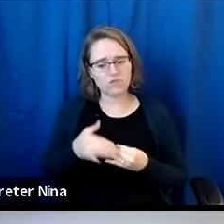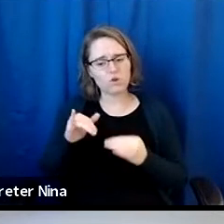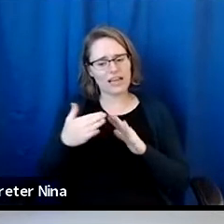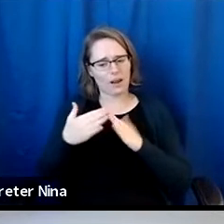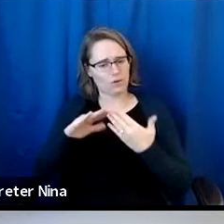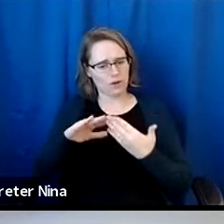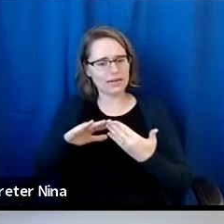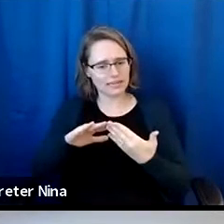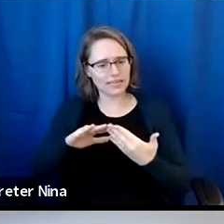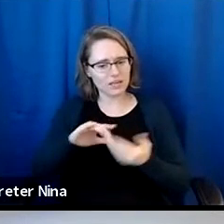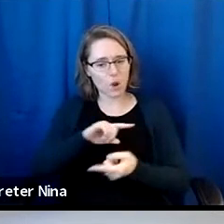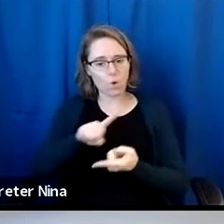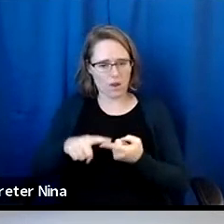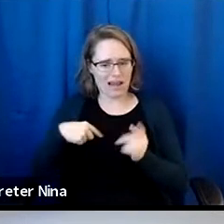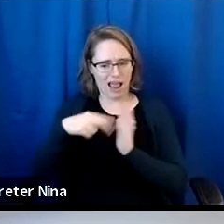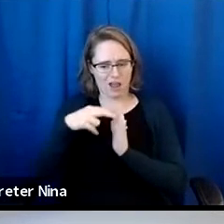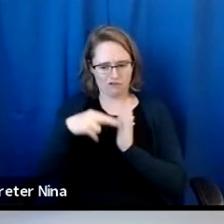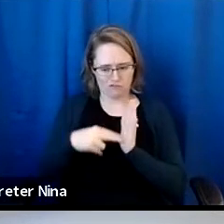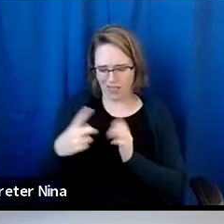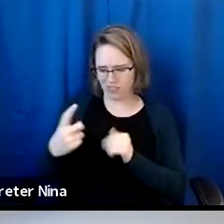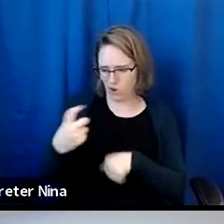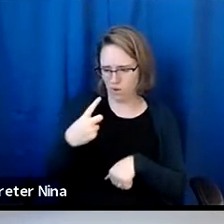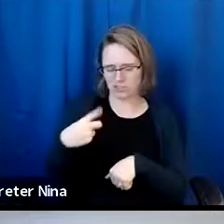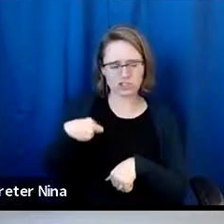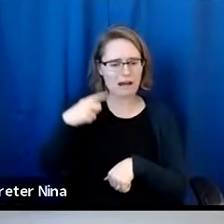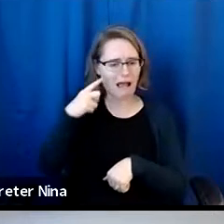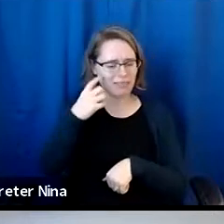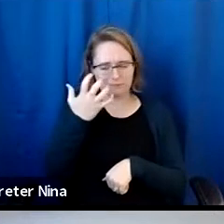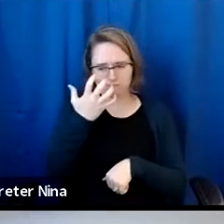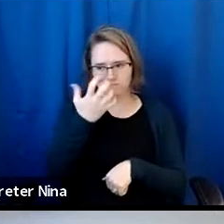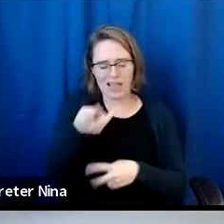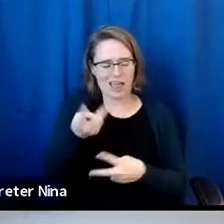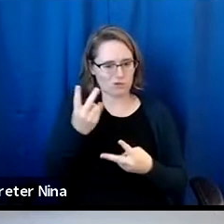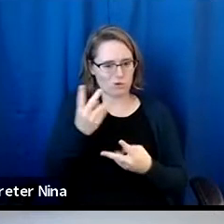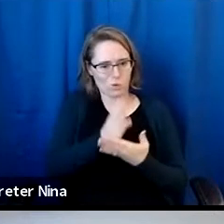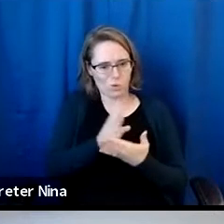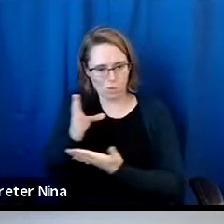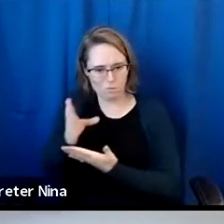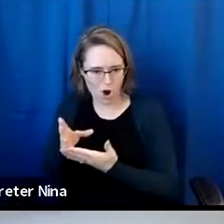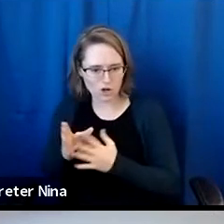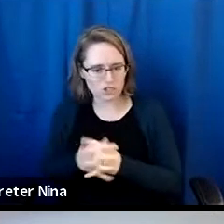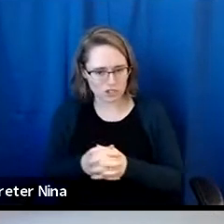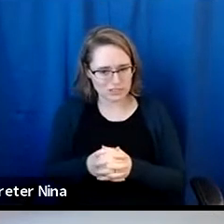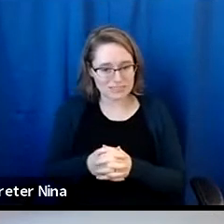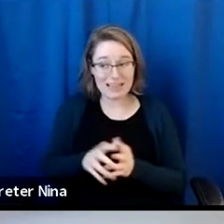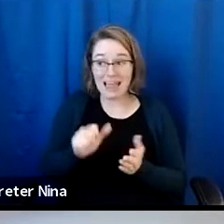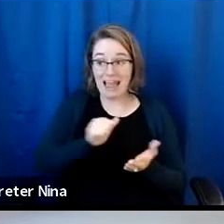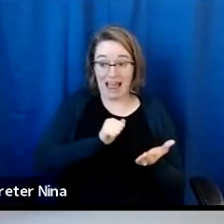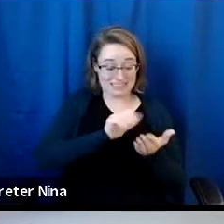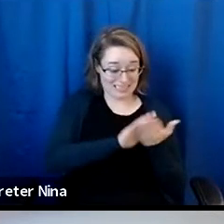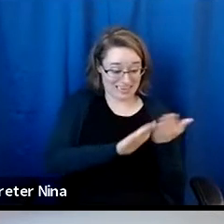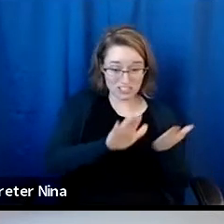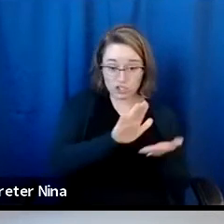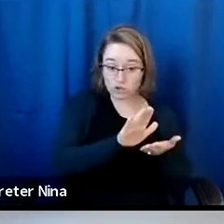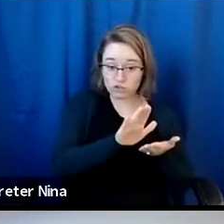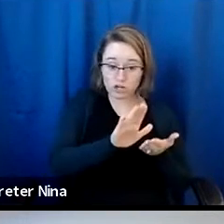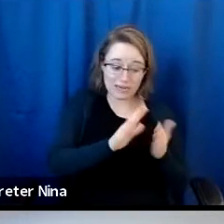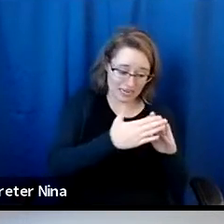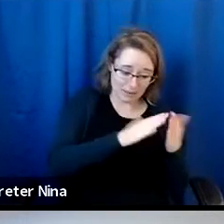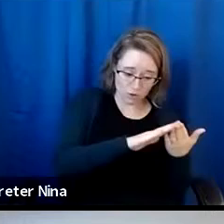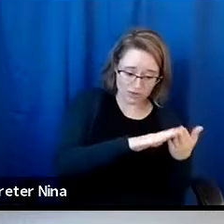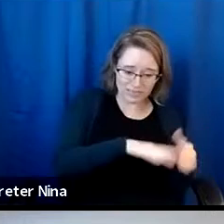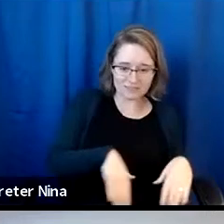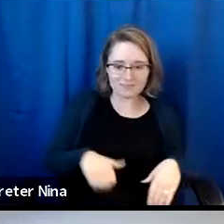piece, when I actually read the question, I think it is, there's two parts to it. It's as an institution, our community, but also